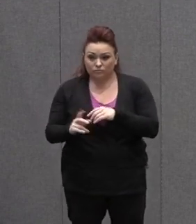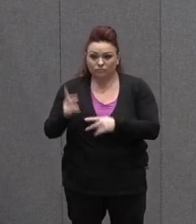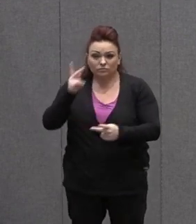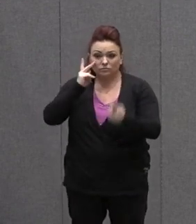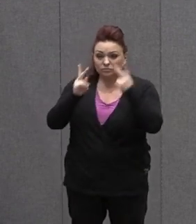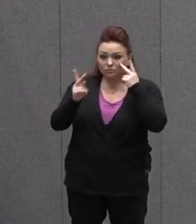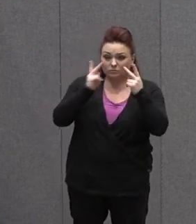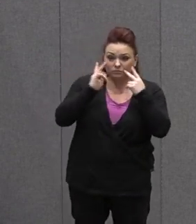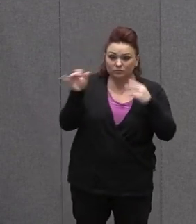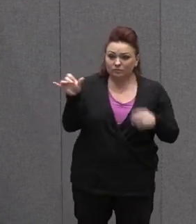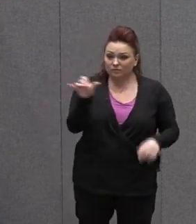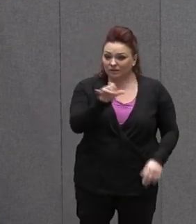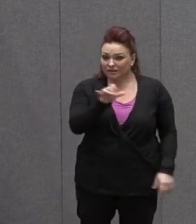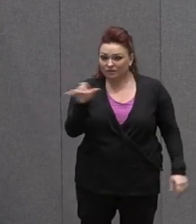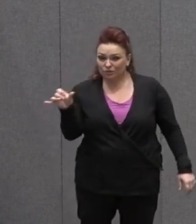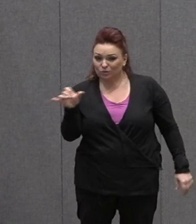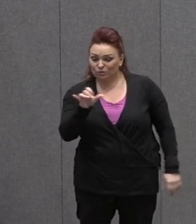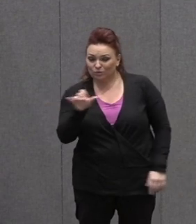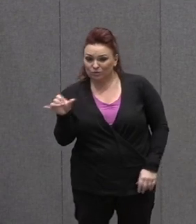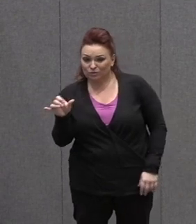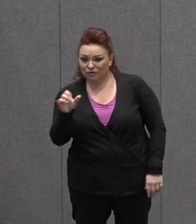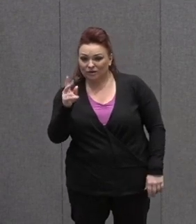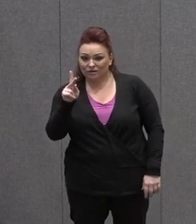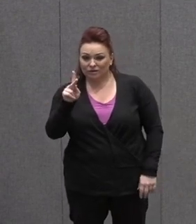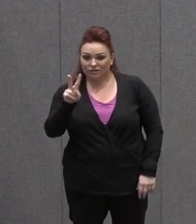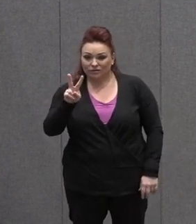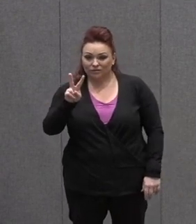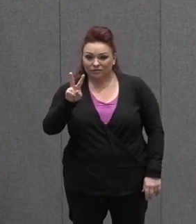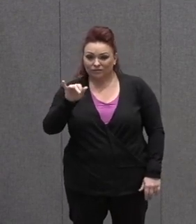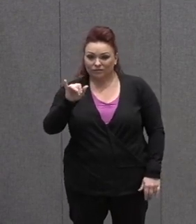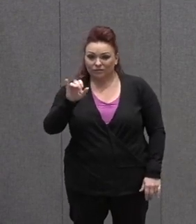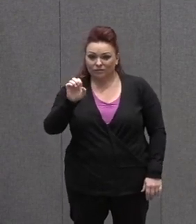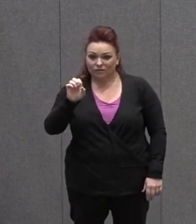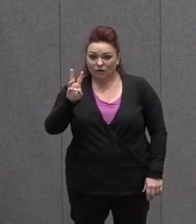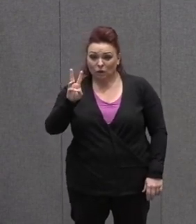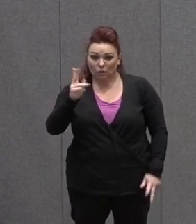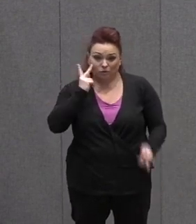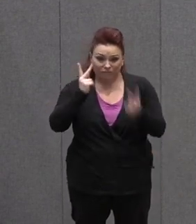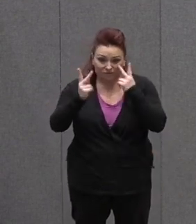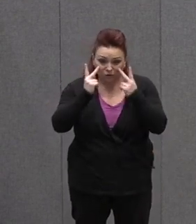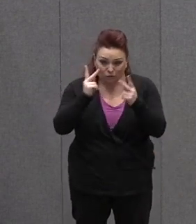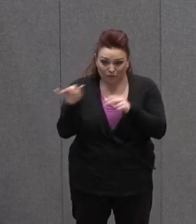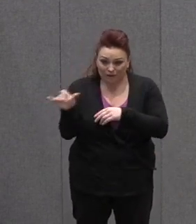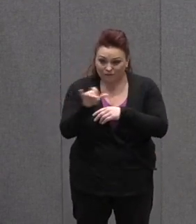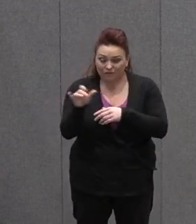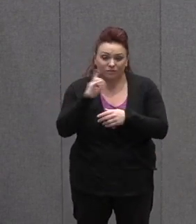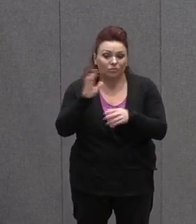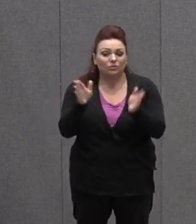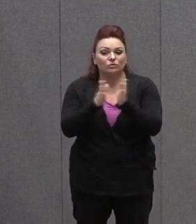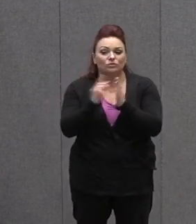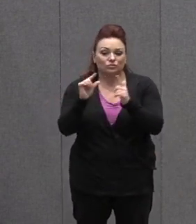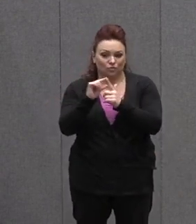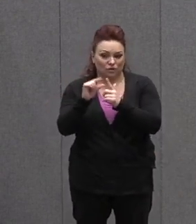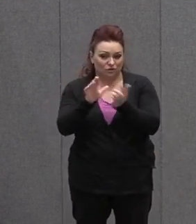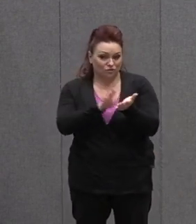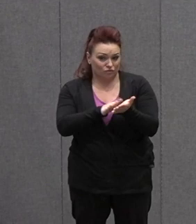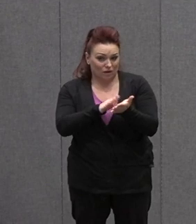View and two. Those words rhyme. This is a rhyming book.